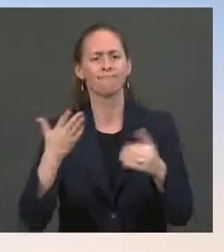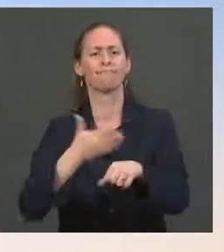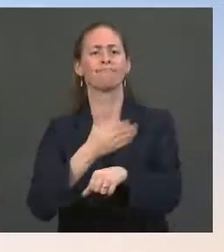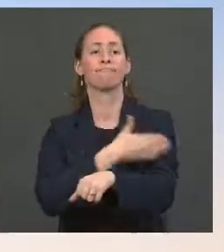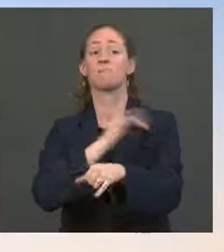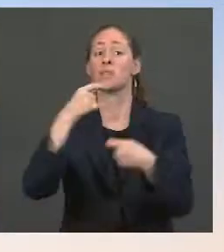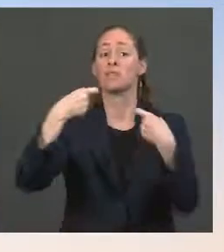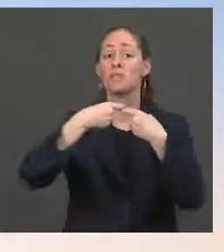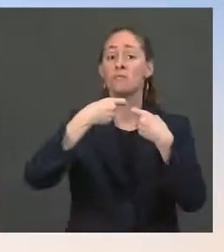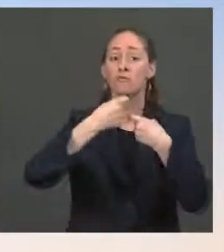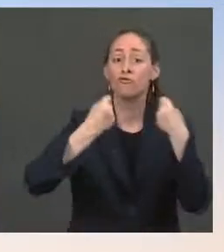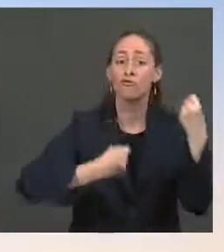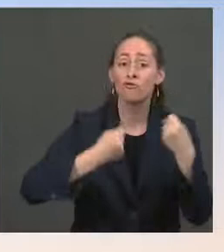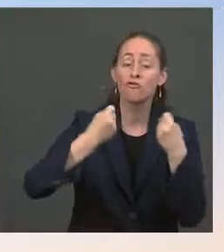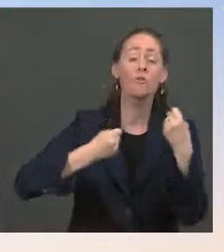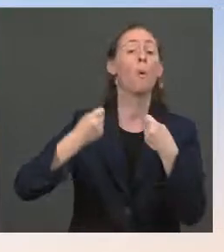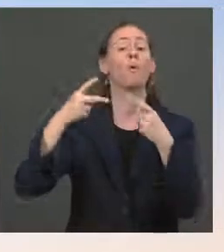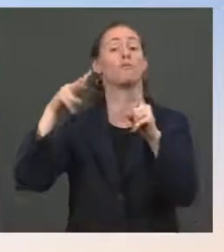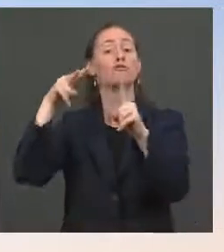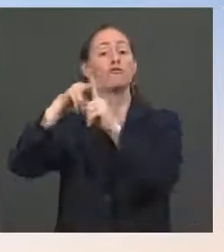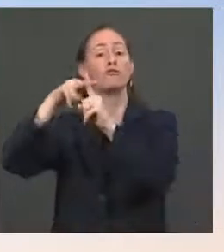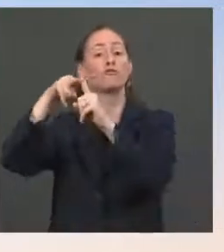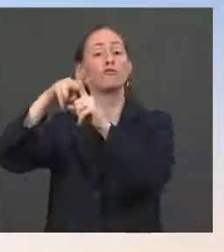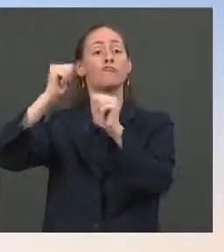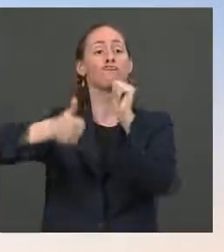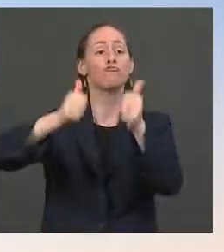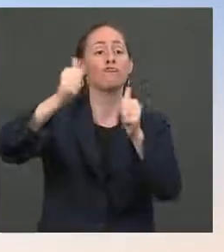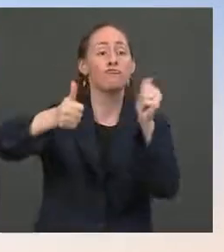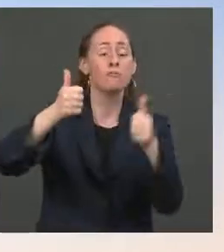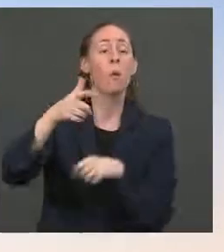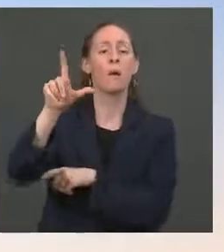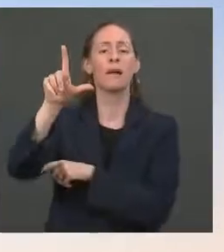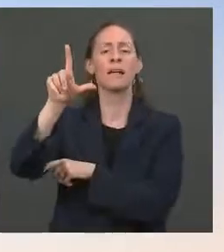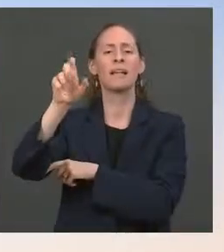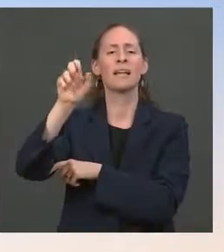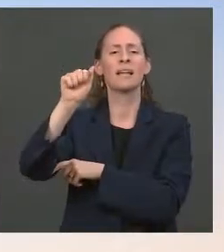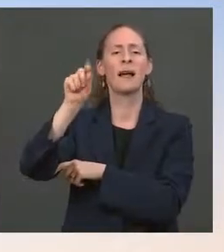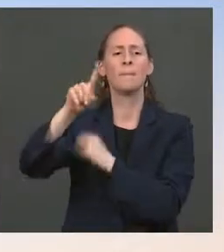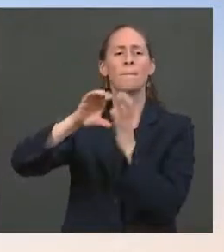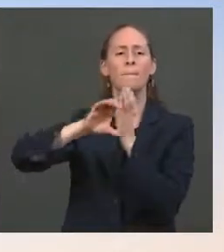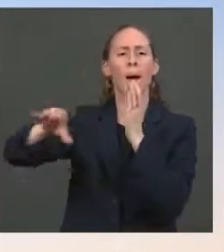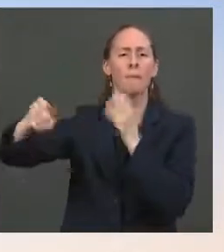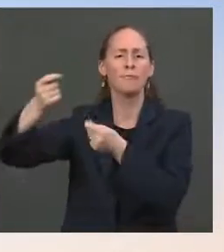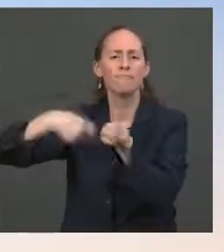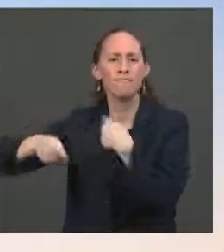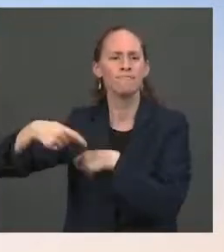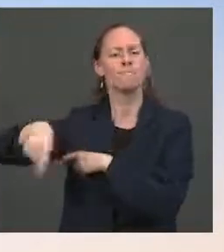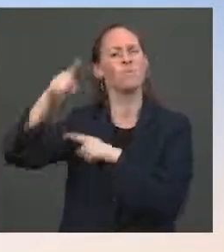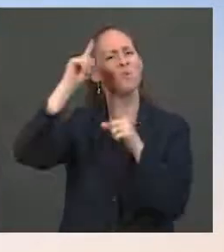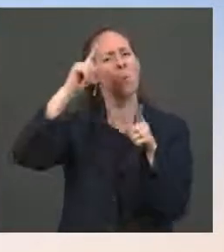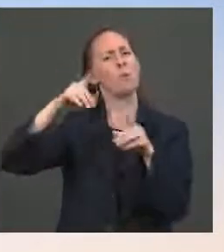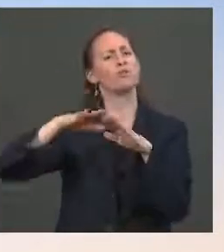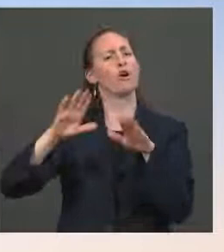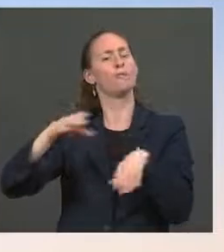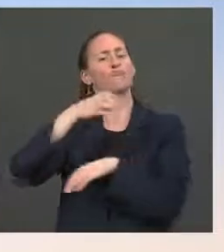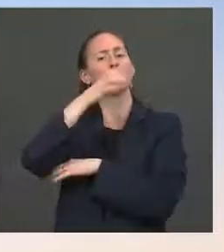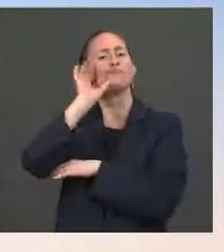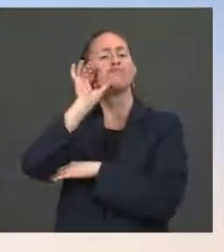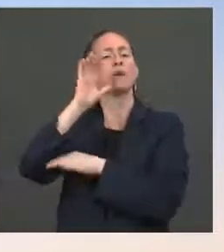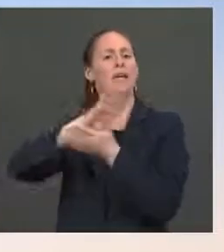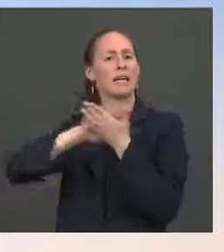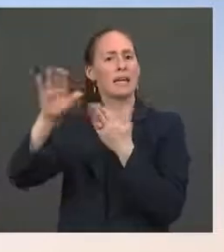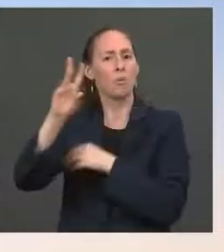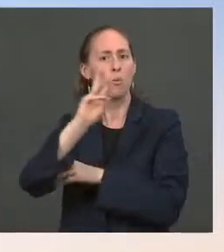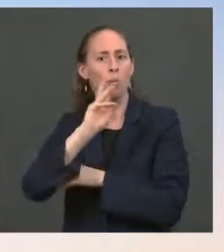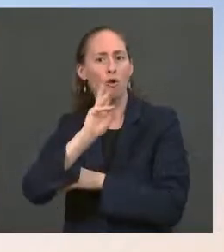charging stations, the replacing of lead pipes to make sure kids have access to clean drinking water. And as you know, in the reconciliation package, it